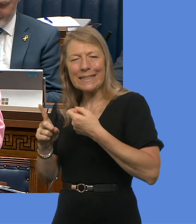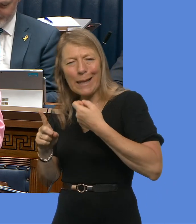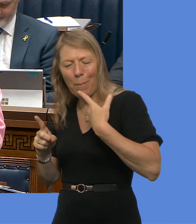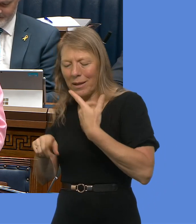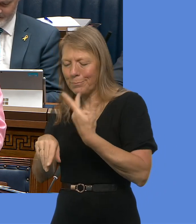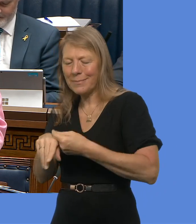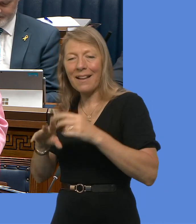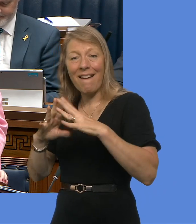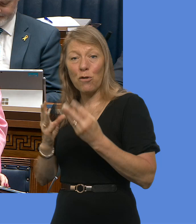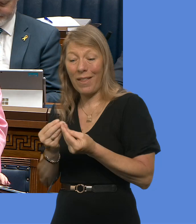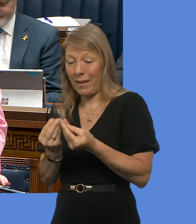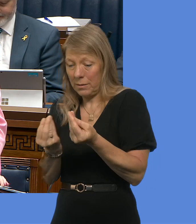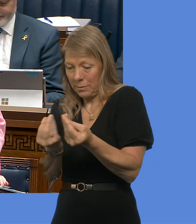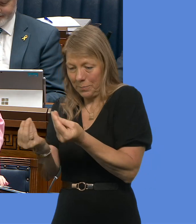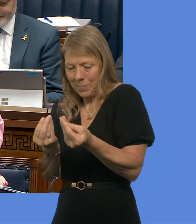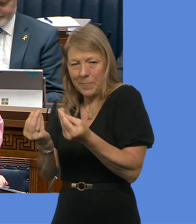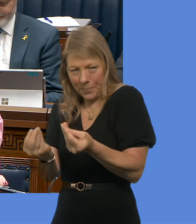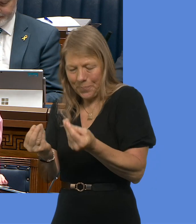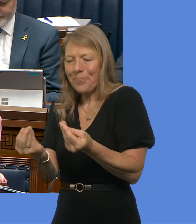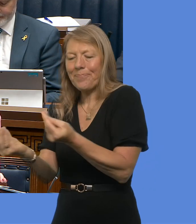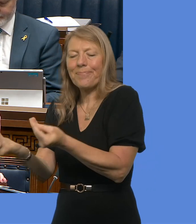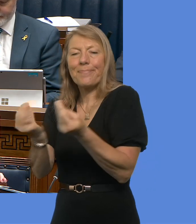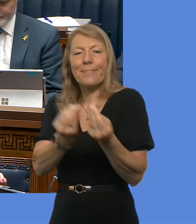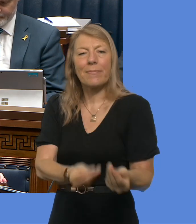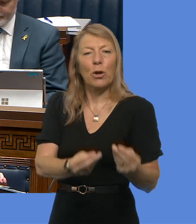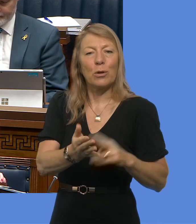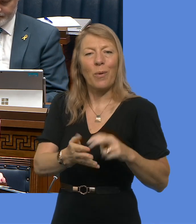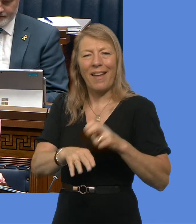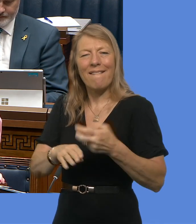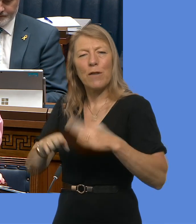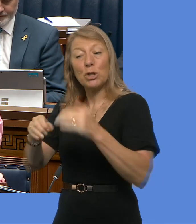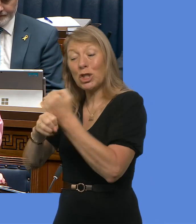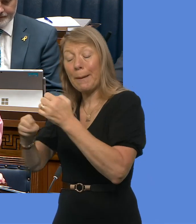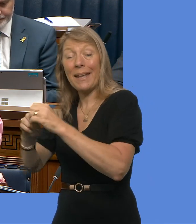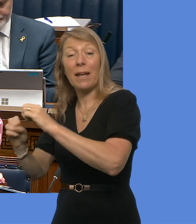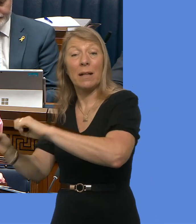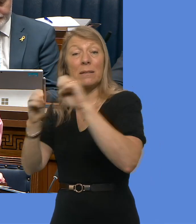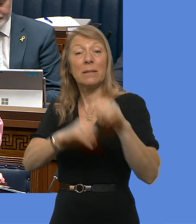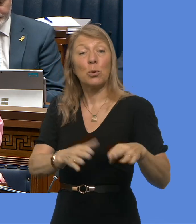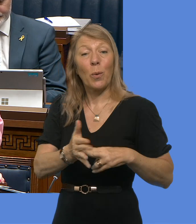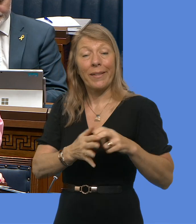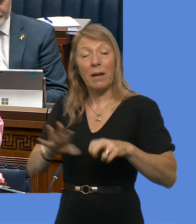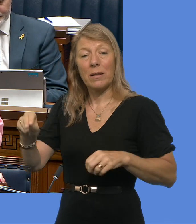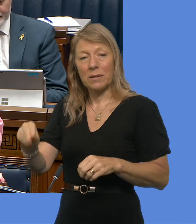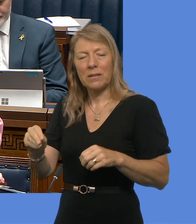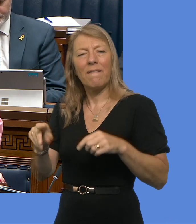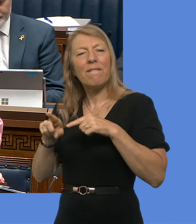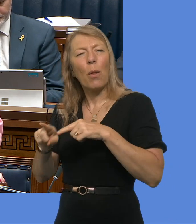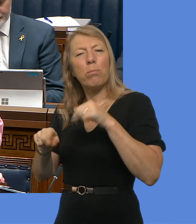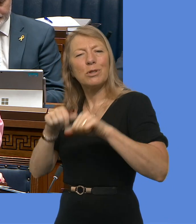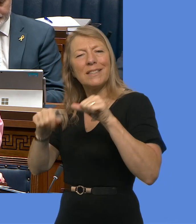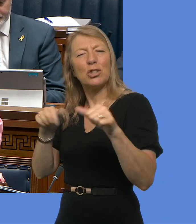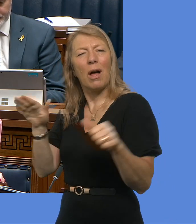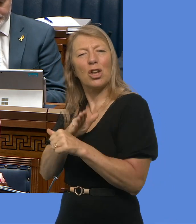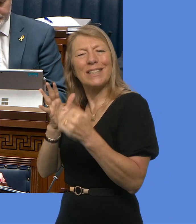as provided for in Regulation 3 of the Windsor Framework Implementation Regulations of 2024. Northern Ireland officials attend